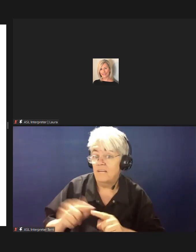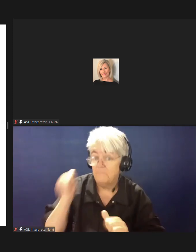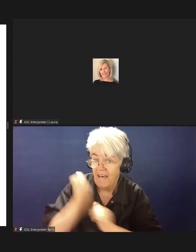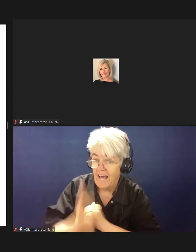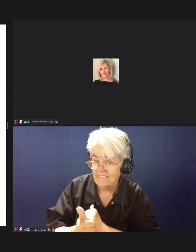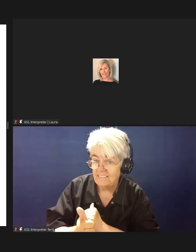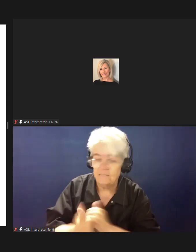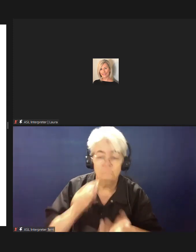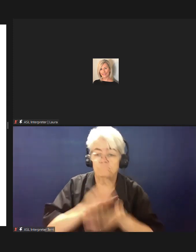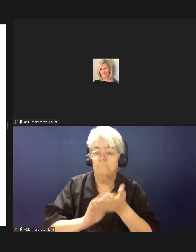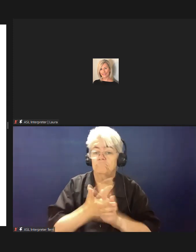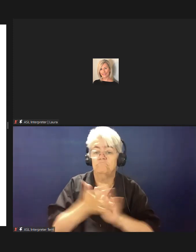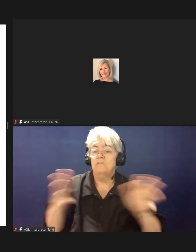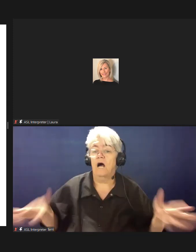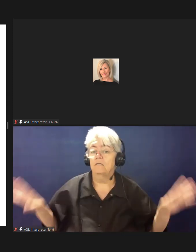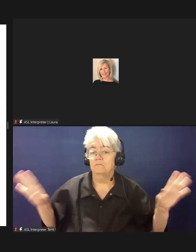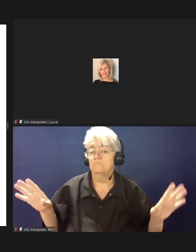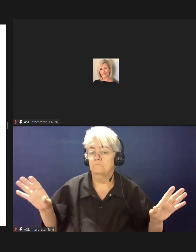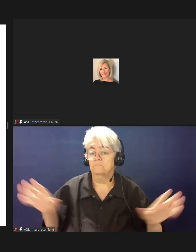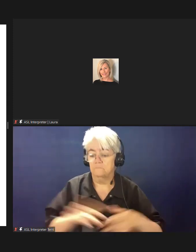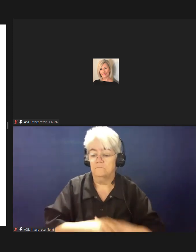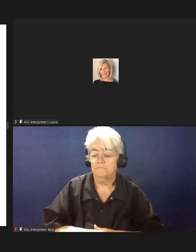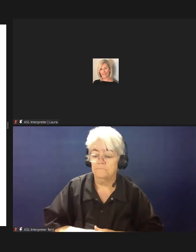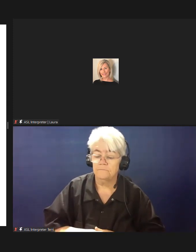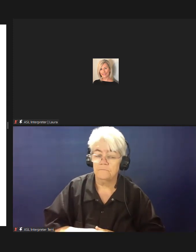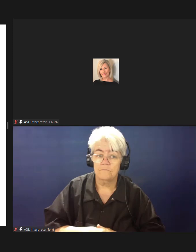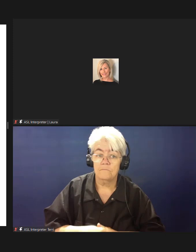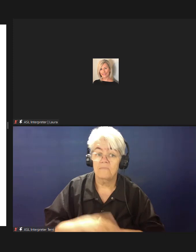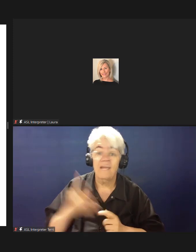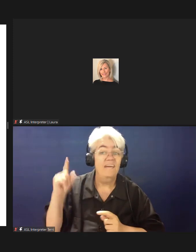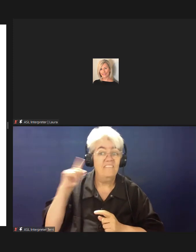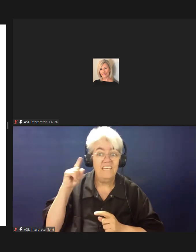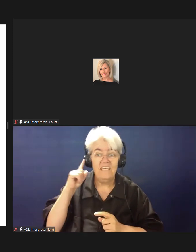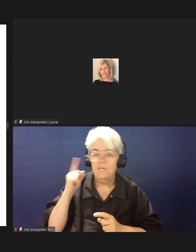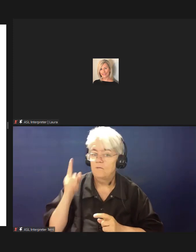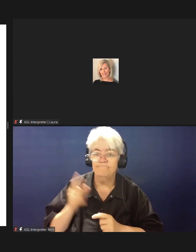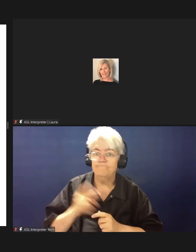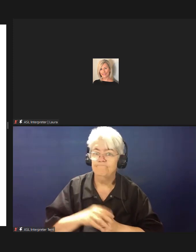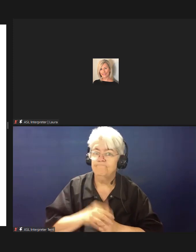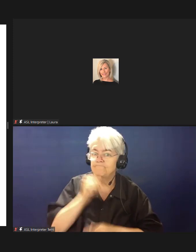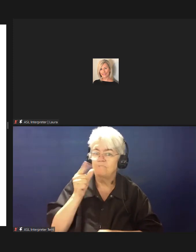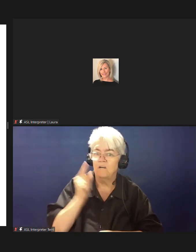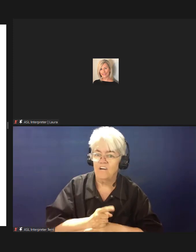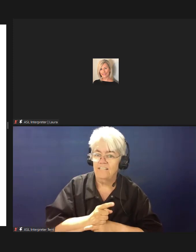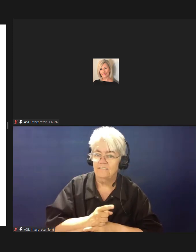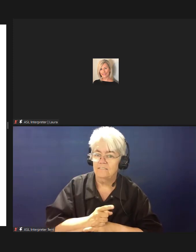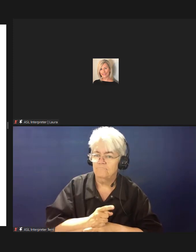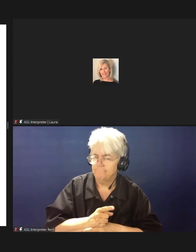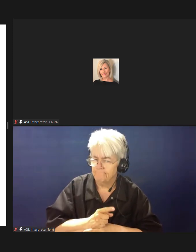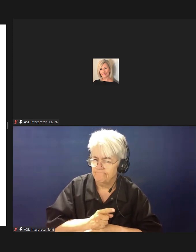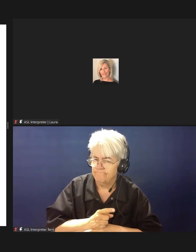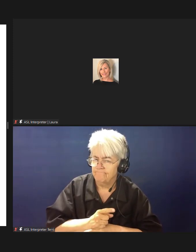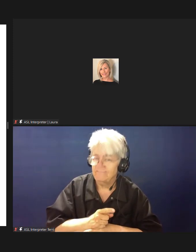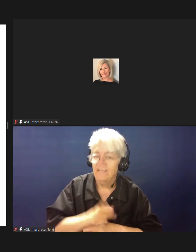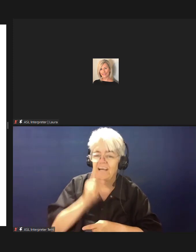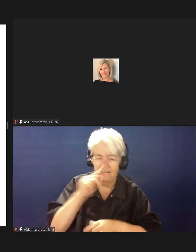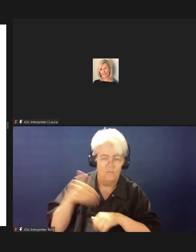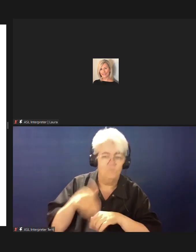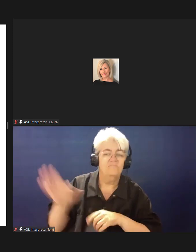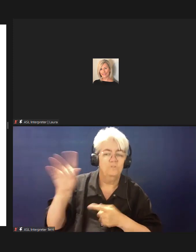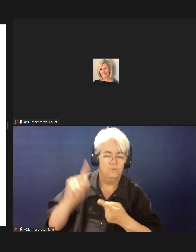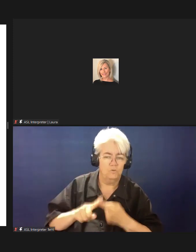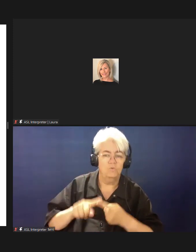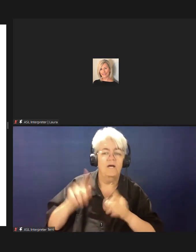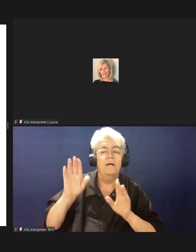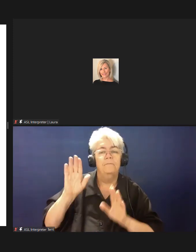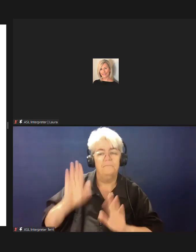the screening is complete. If the ear still does not pass, that's when the child should be referred to a